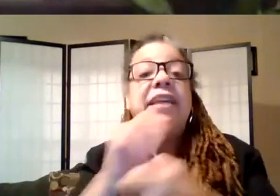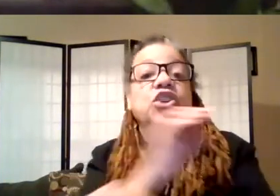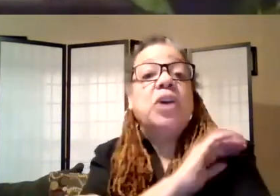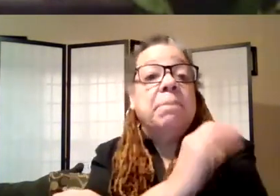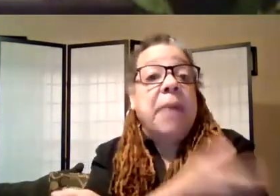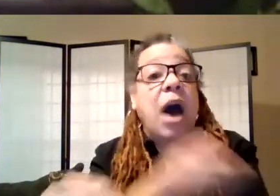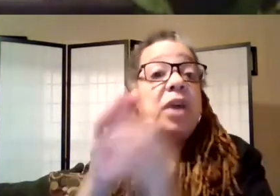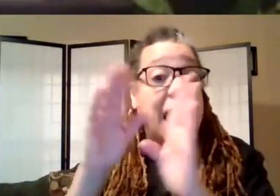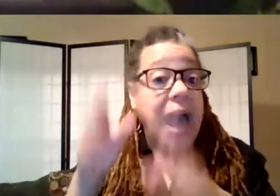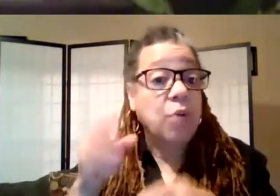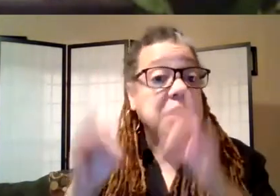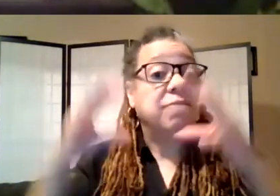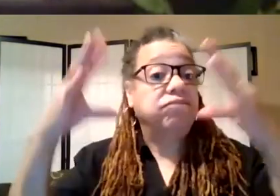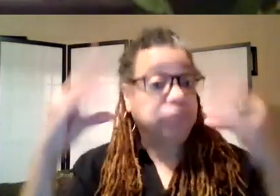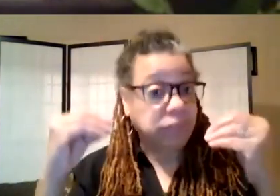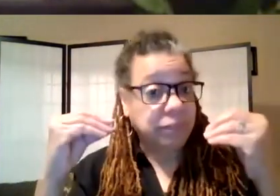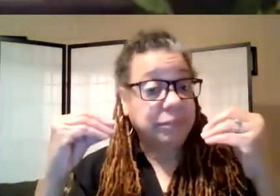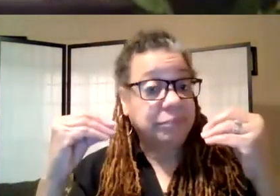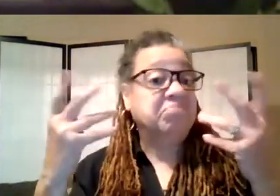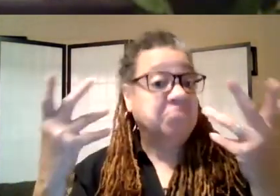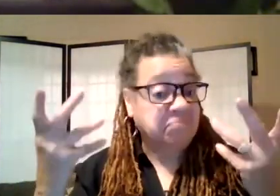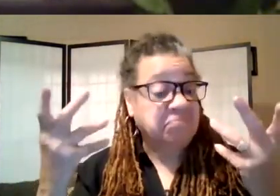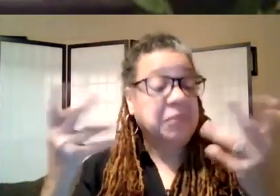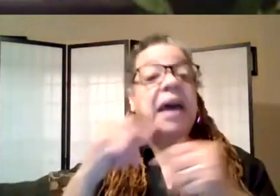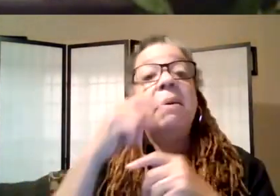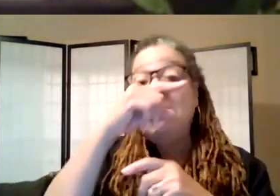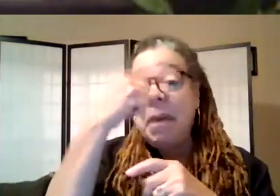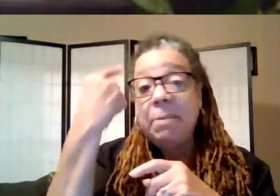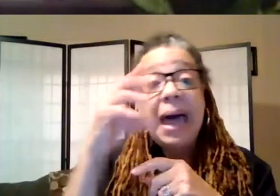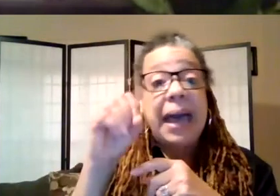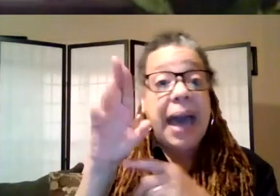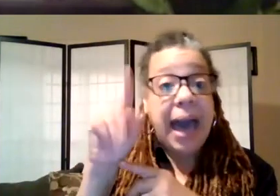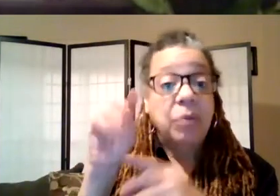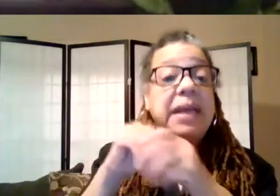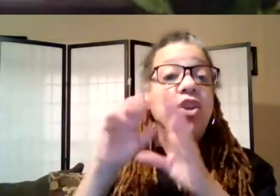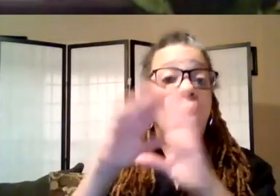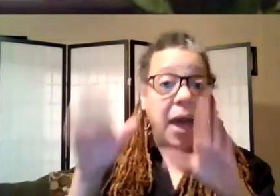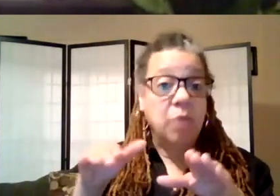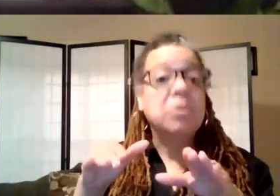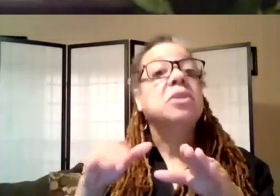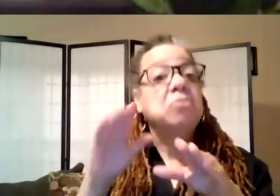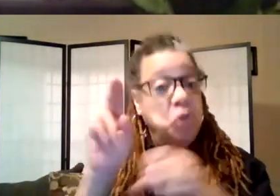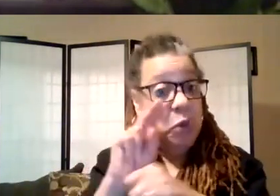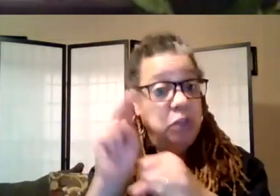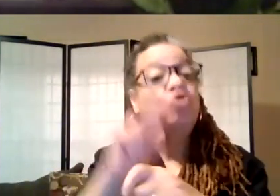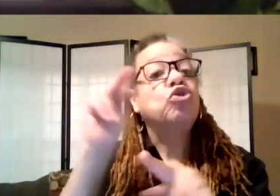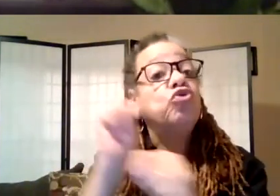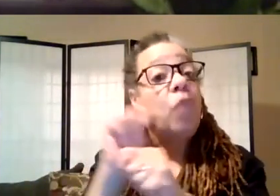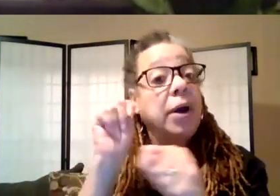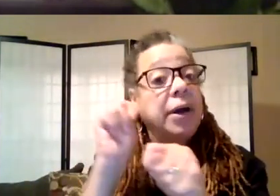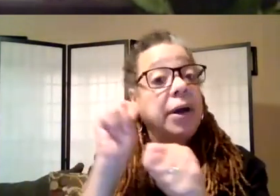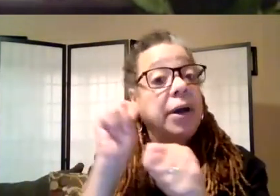if anything goes awry and there's any blackouts. So the new technology that's coming on board with the newer